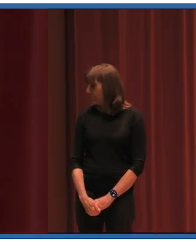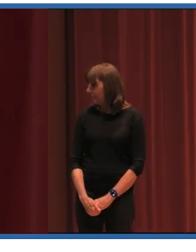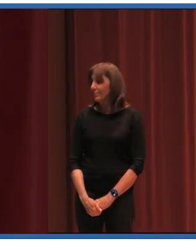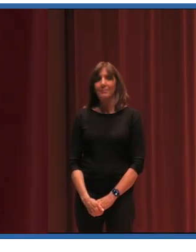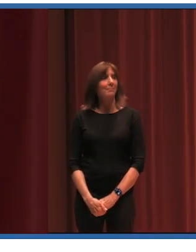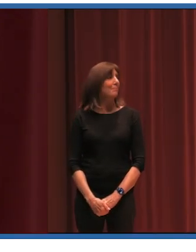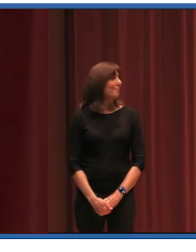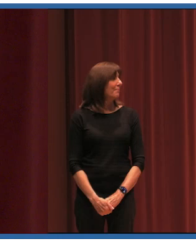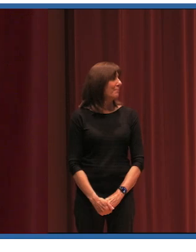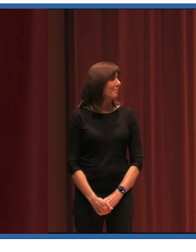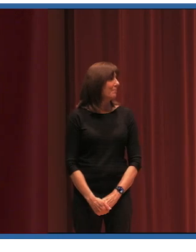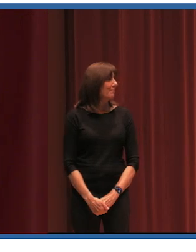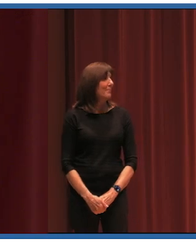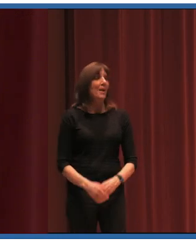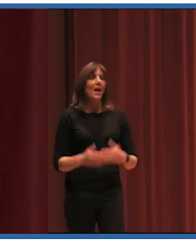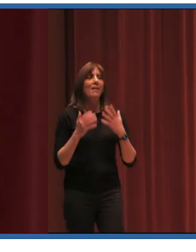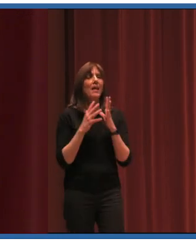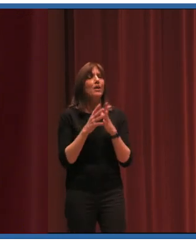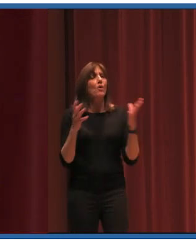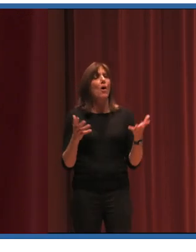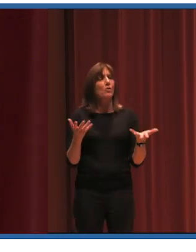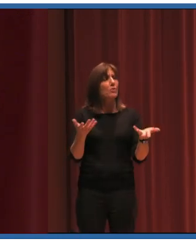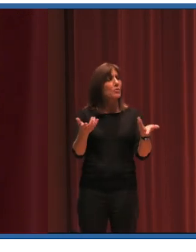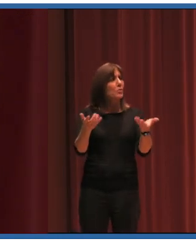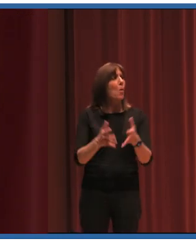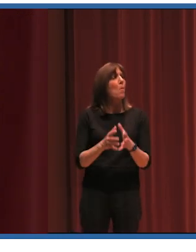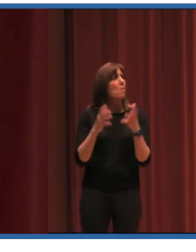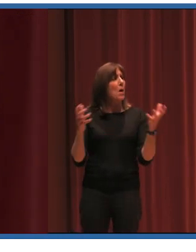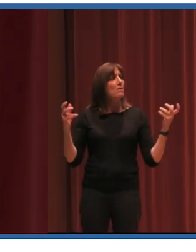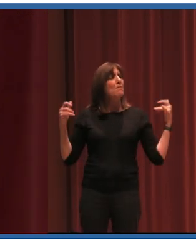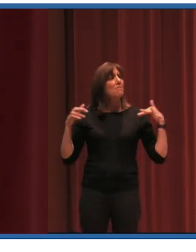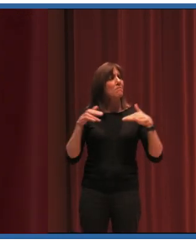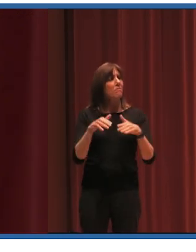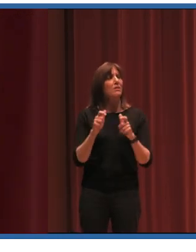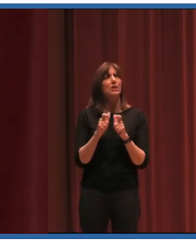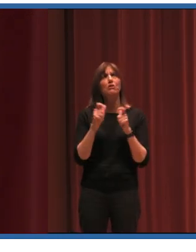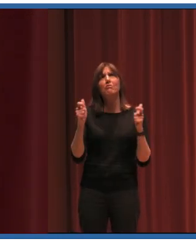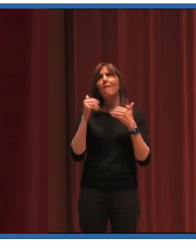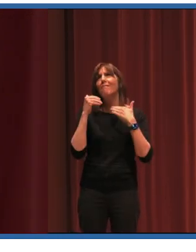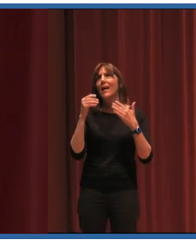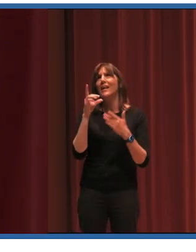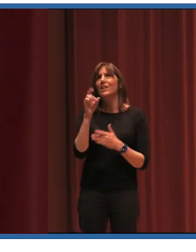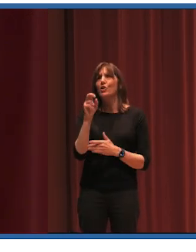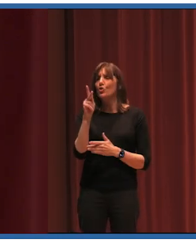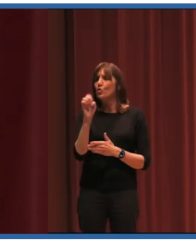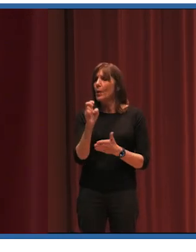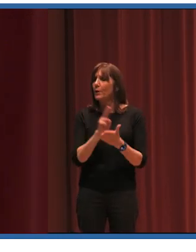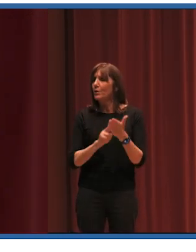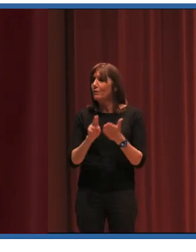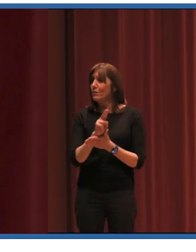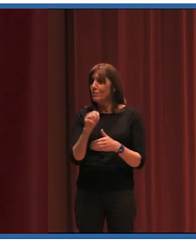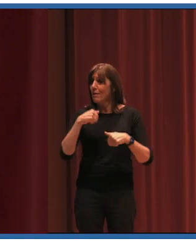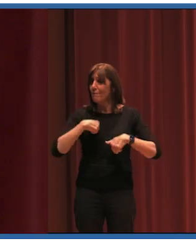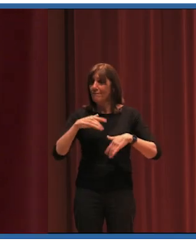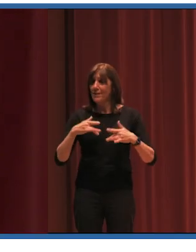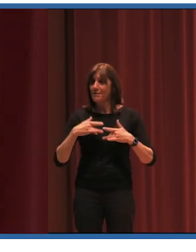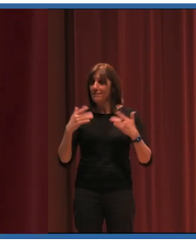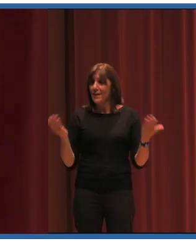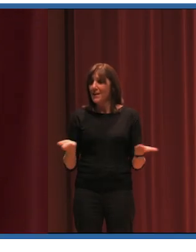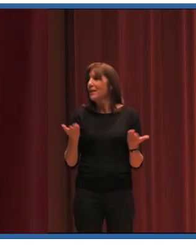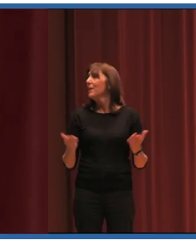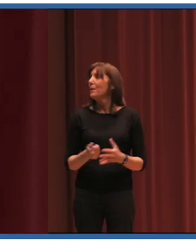Wow, thank you all so much for being here, and a huge thanks to Drake University for hosting us here. As